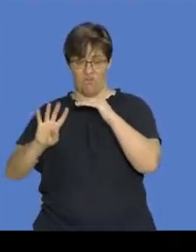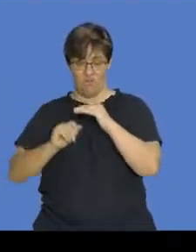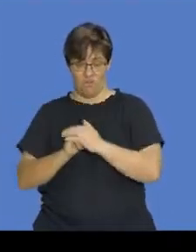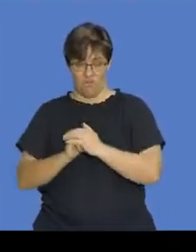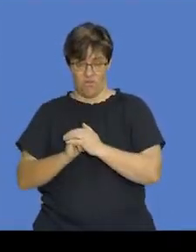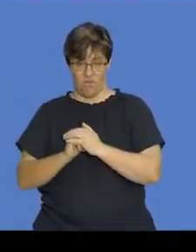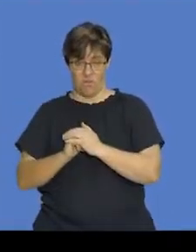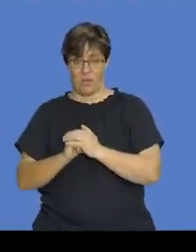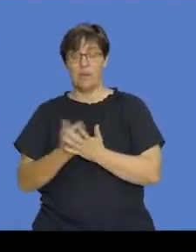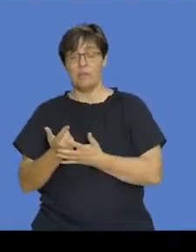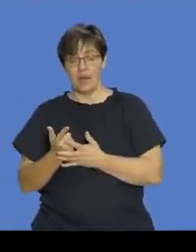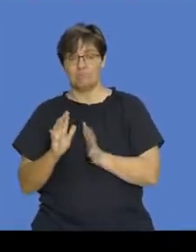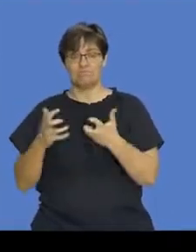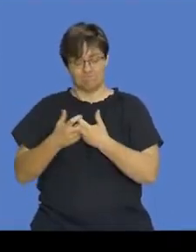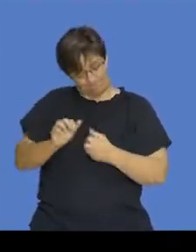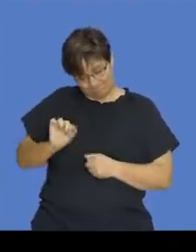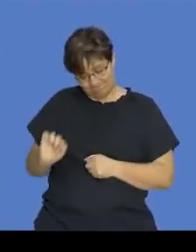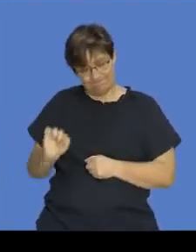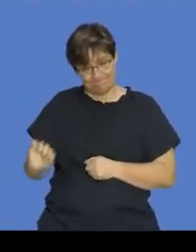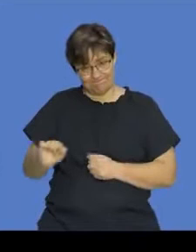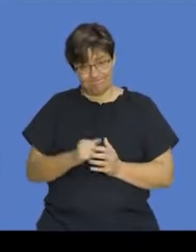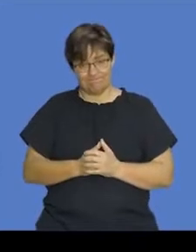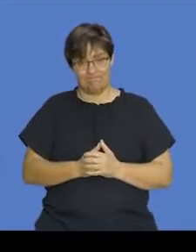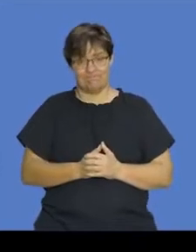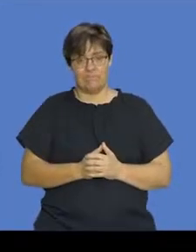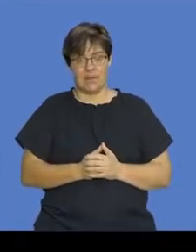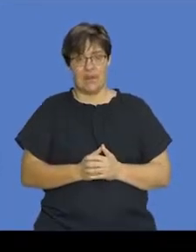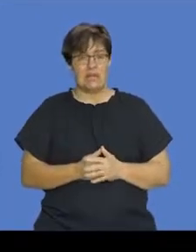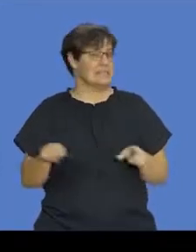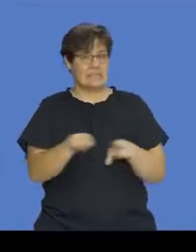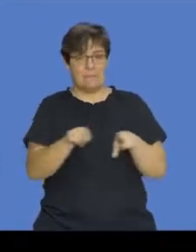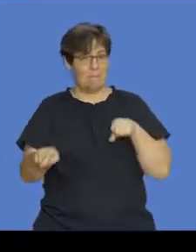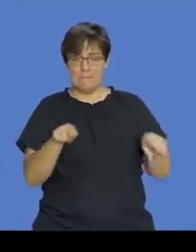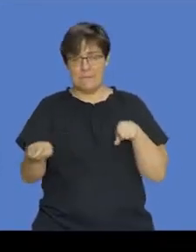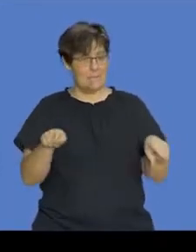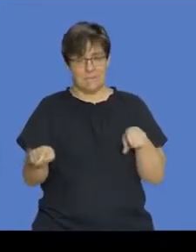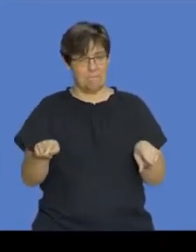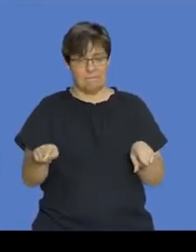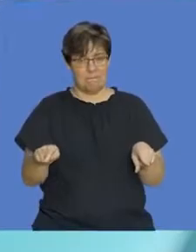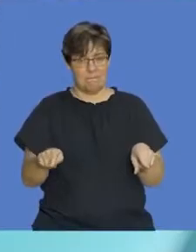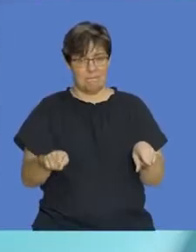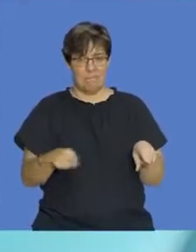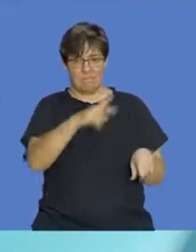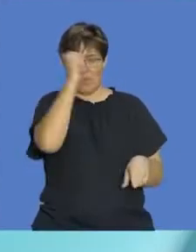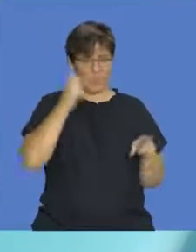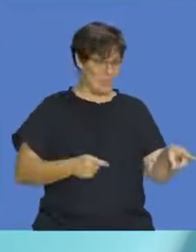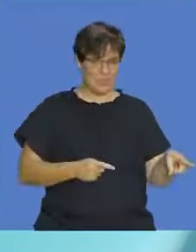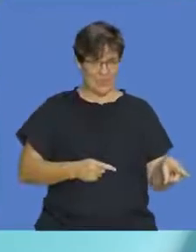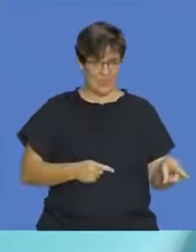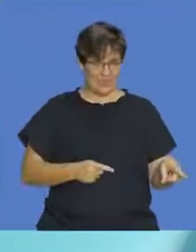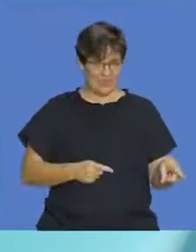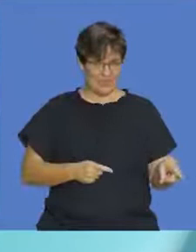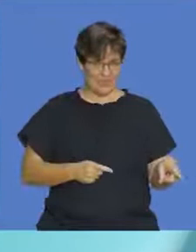And these have to belong to set Z. So it's not the same as it was for dice